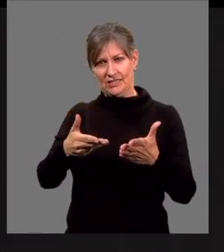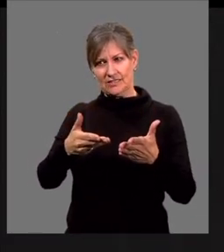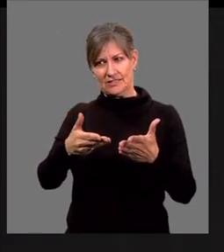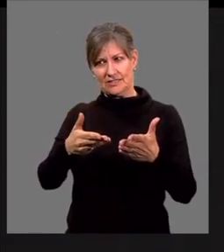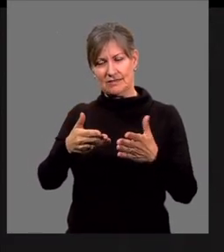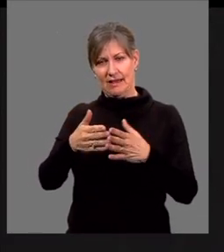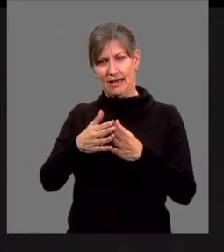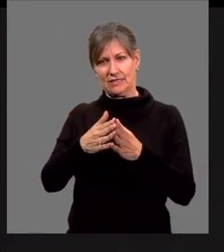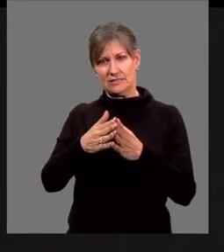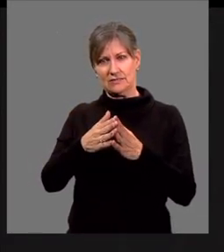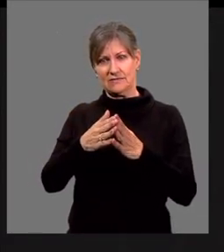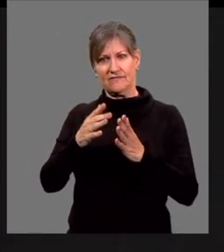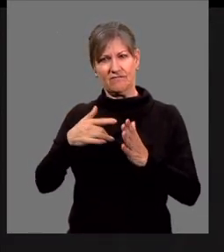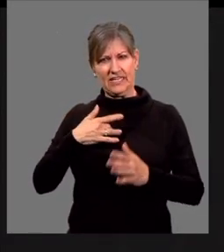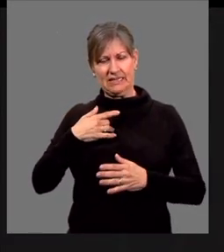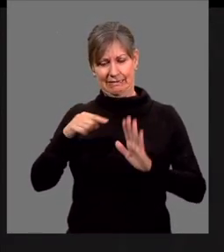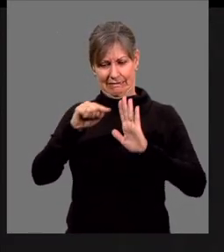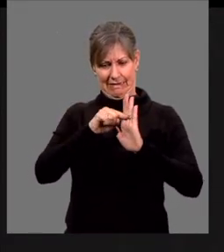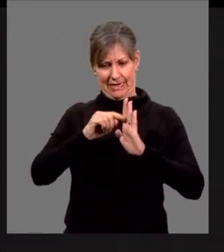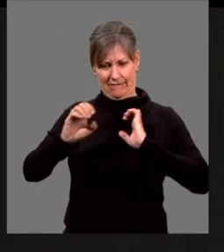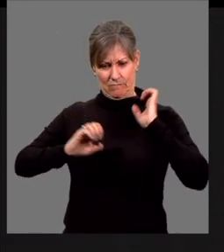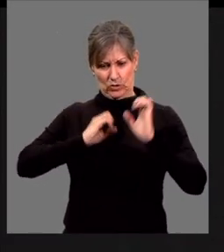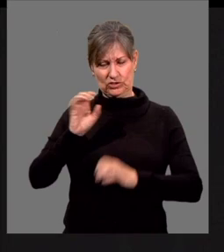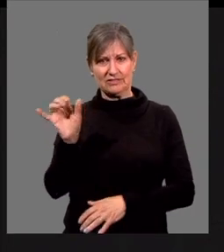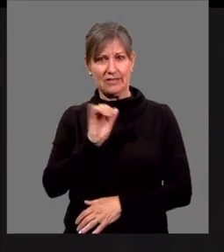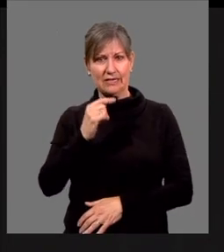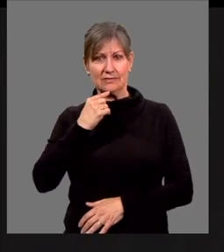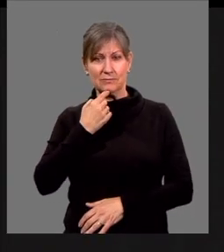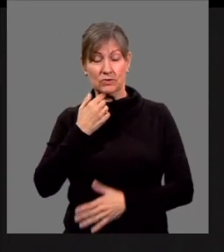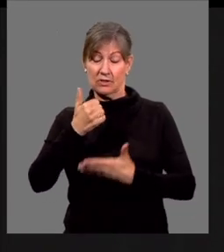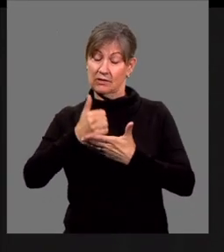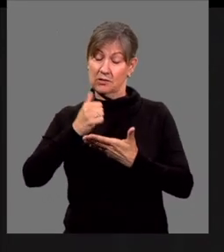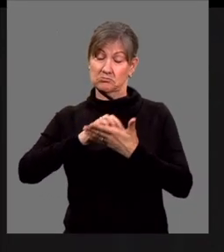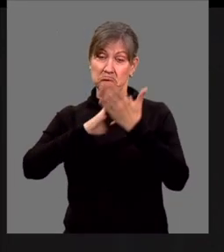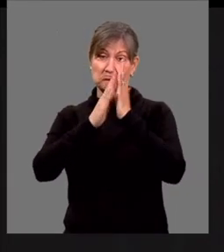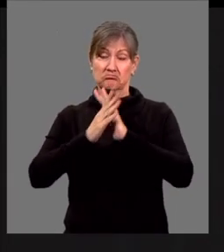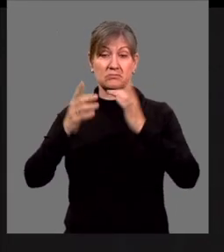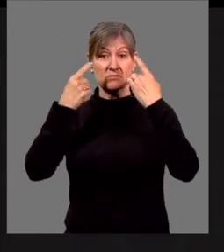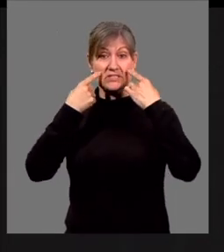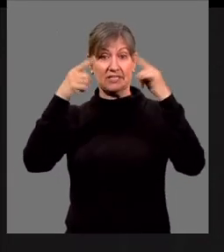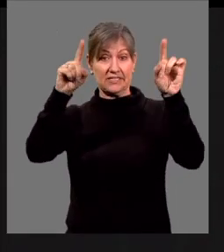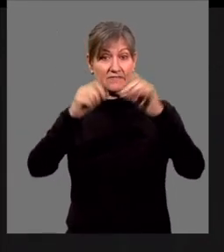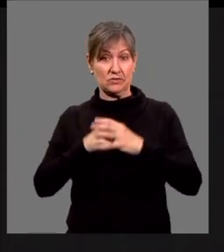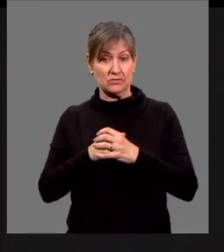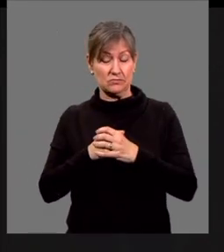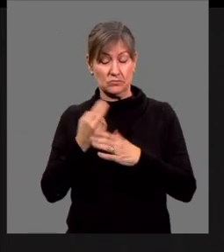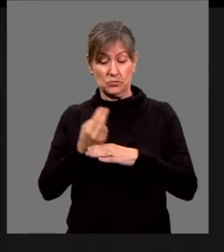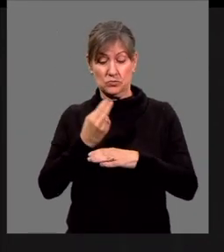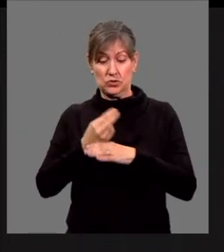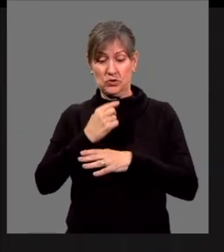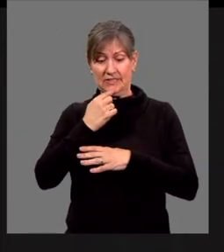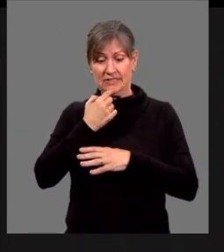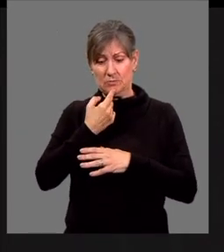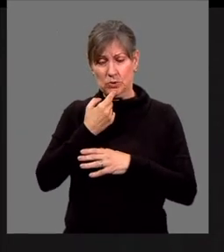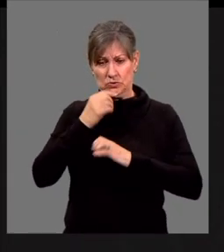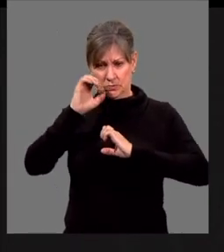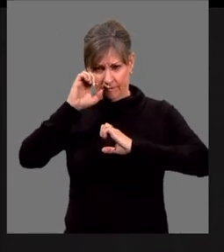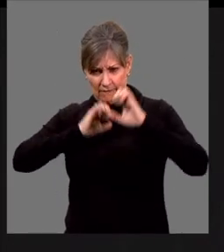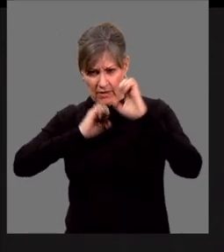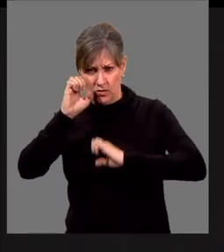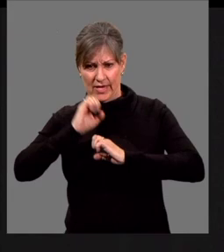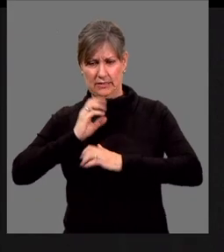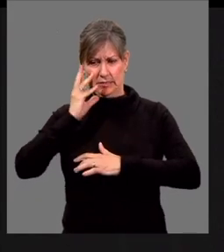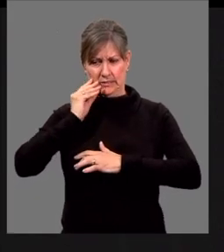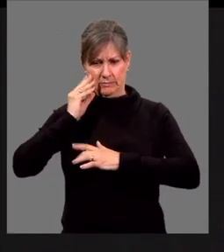negative emotions like disappointment can help you to be successful. You can use disappointment to evaluate